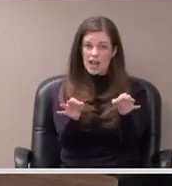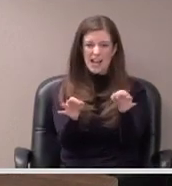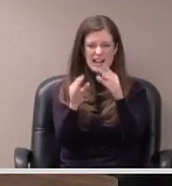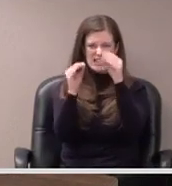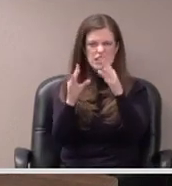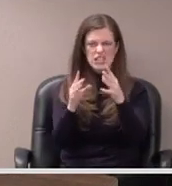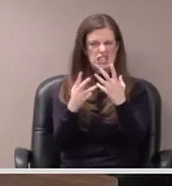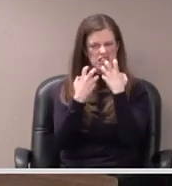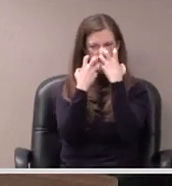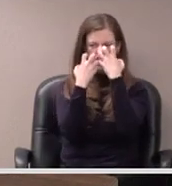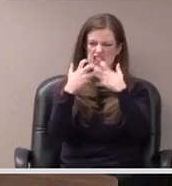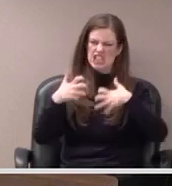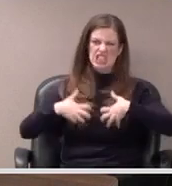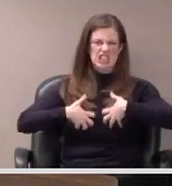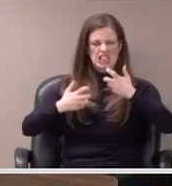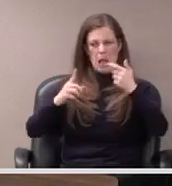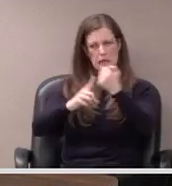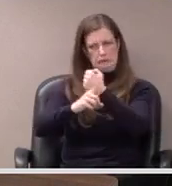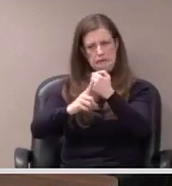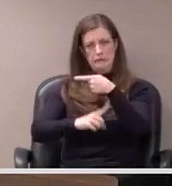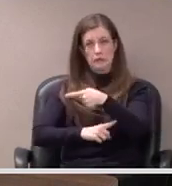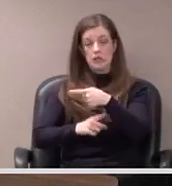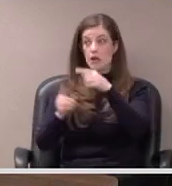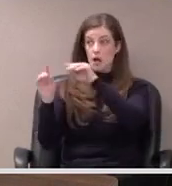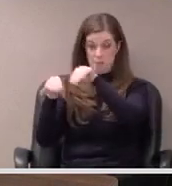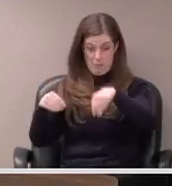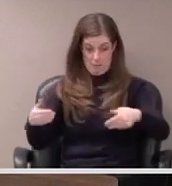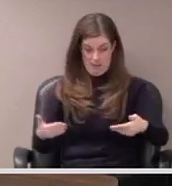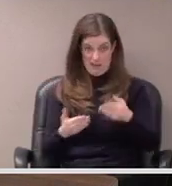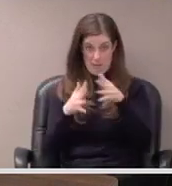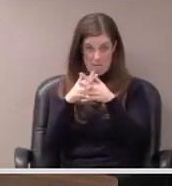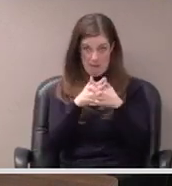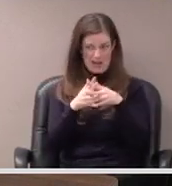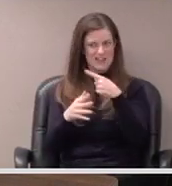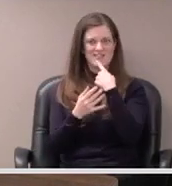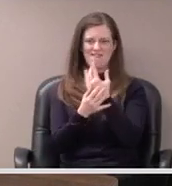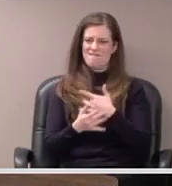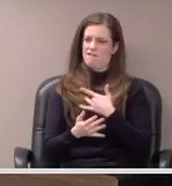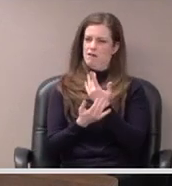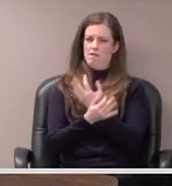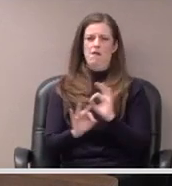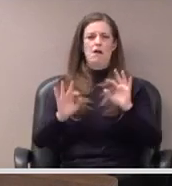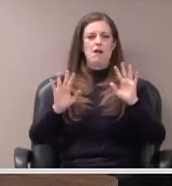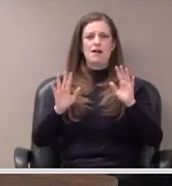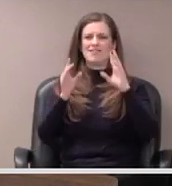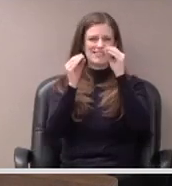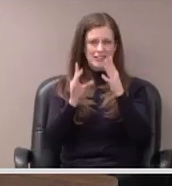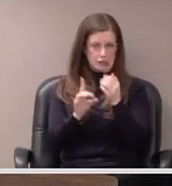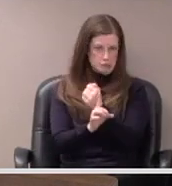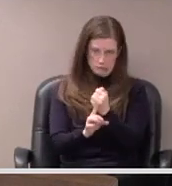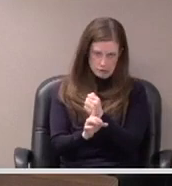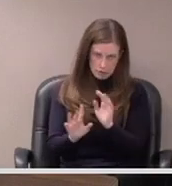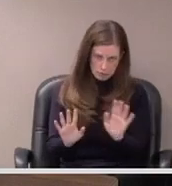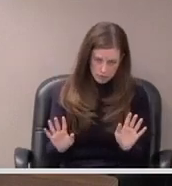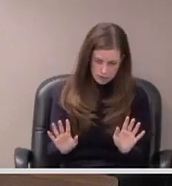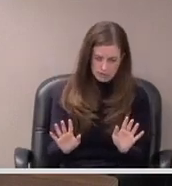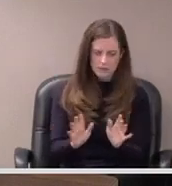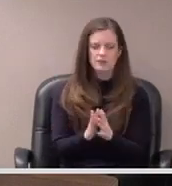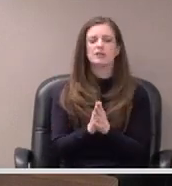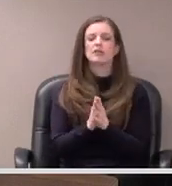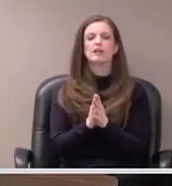In America, she says, she is free and her teachers don't beat her, and